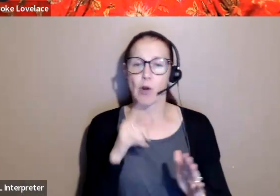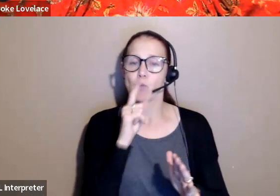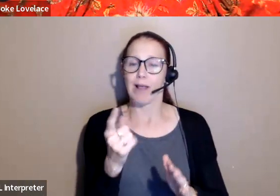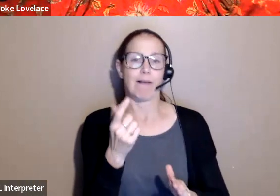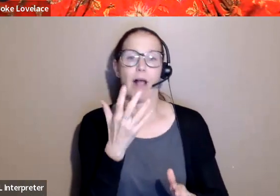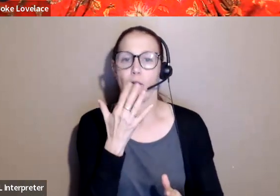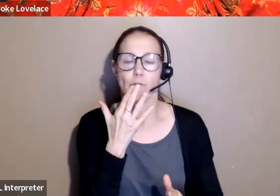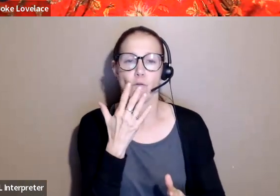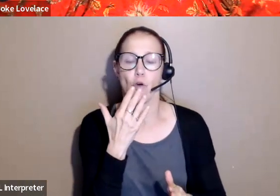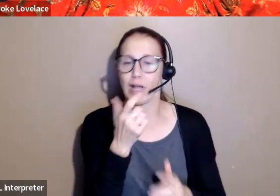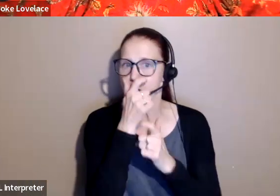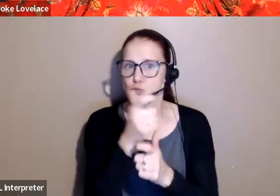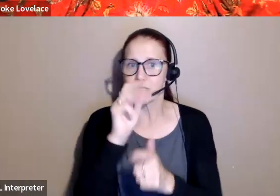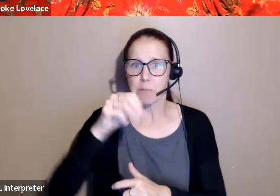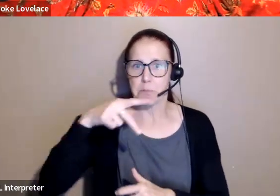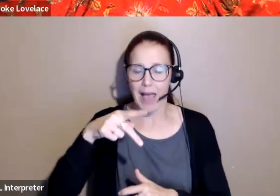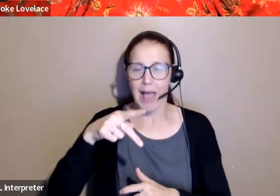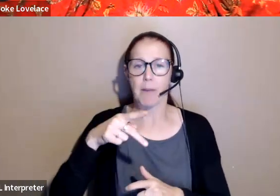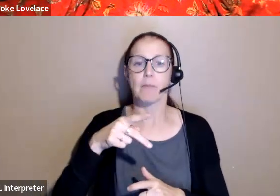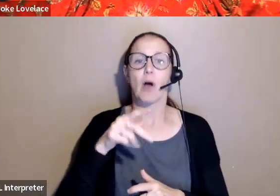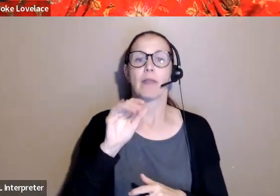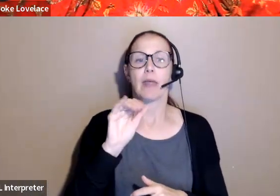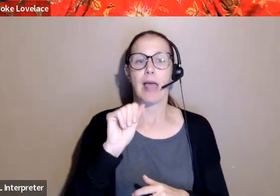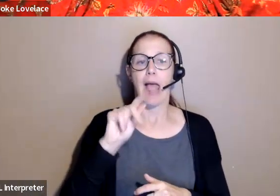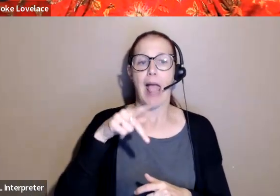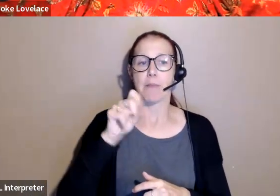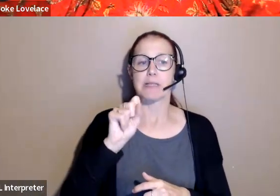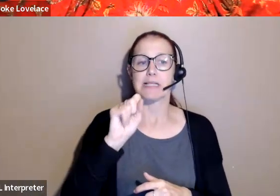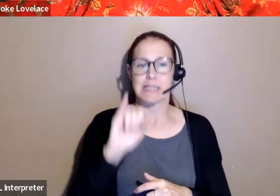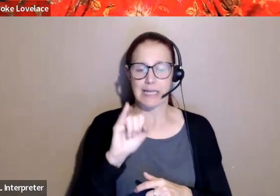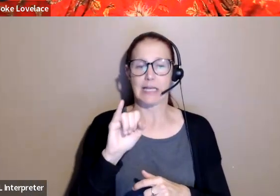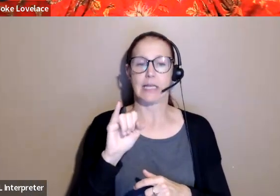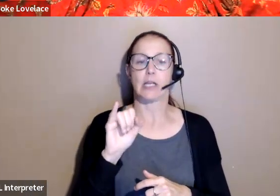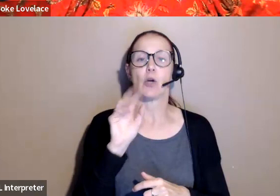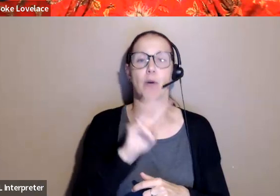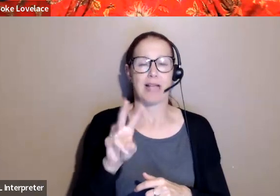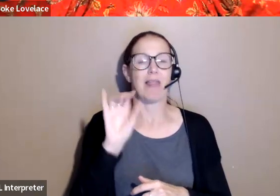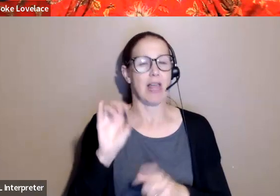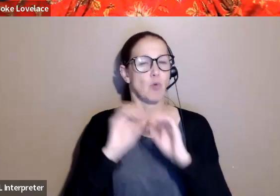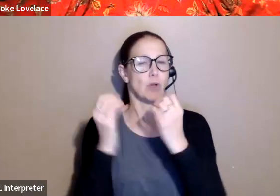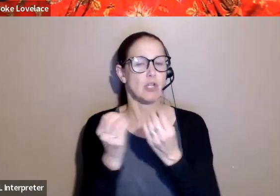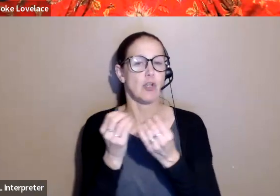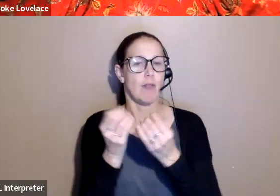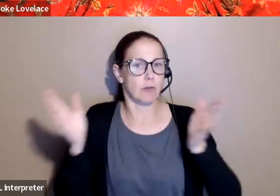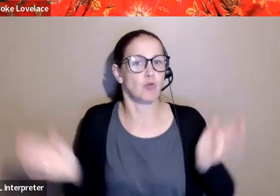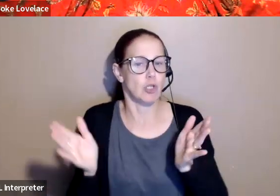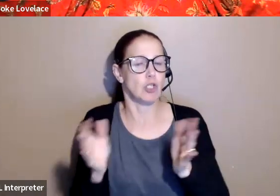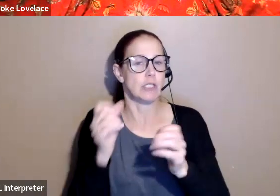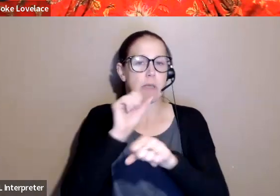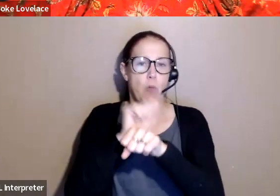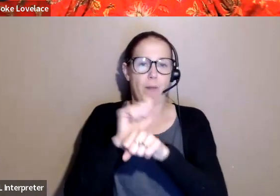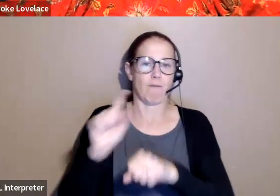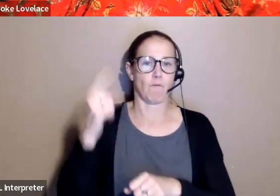colorful, interesting map on the APSE website, which is the organization that promotes employment first. And